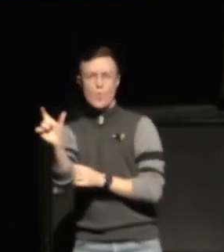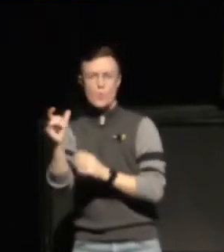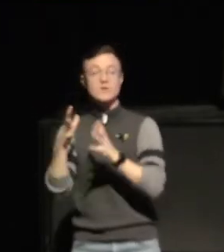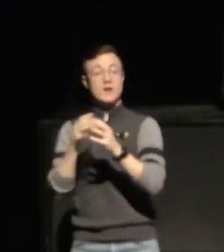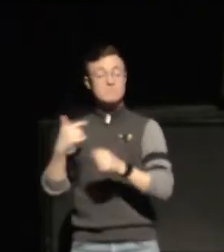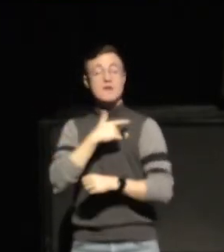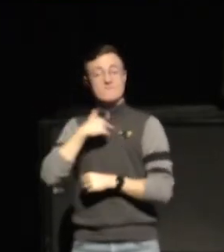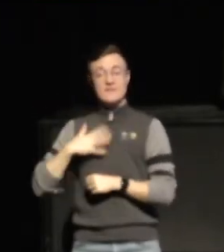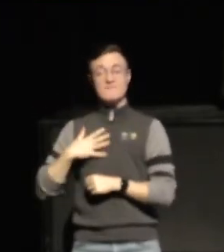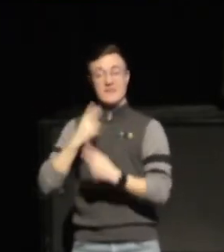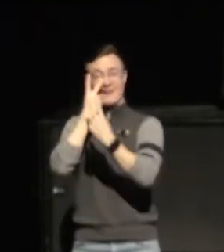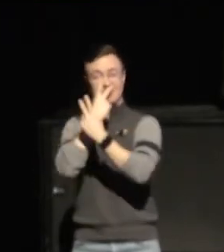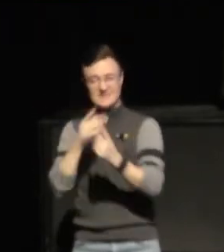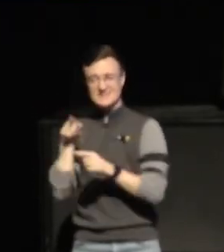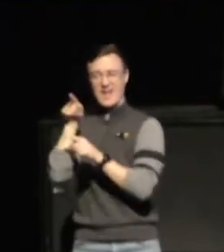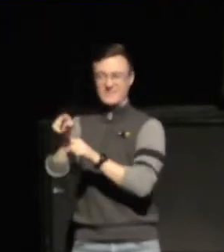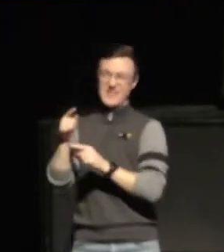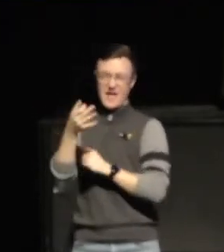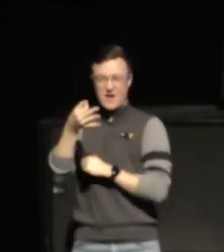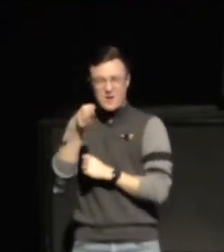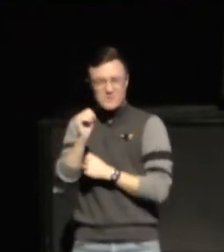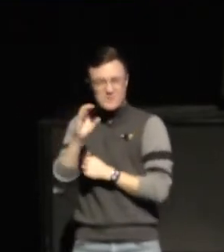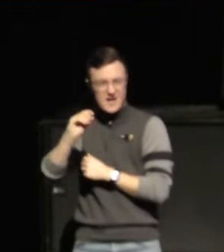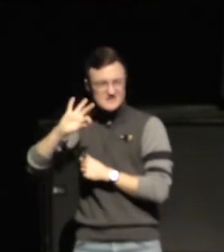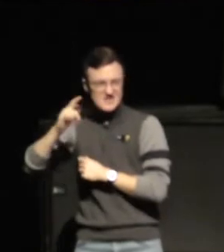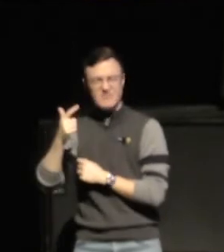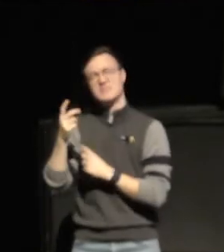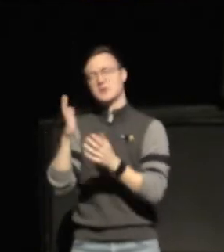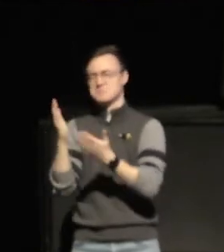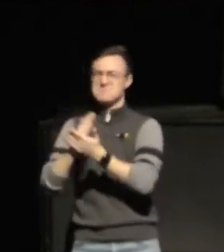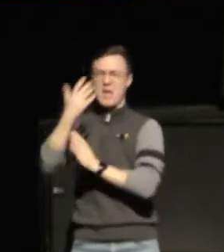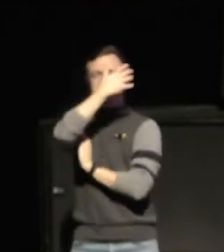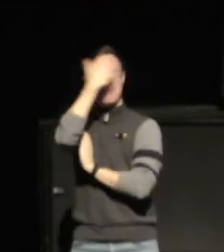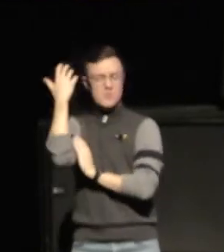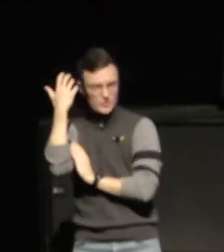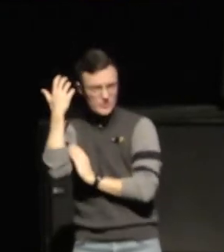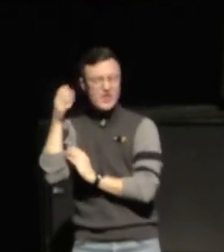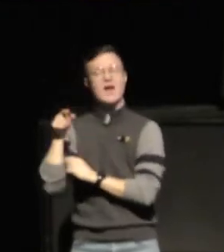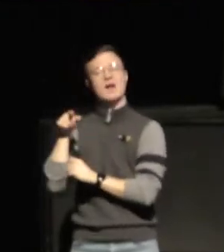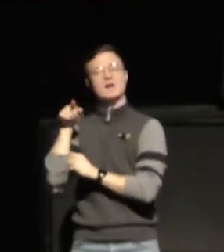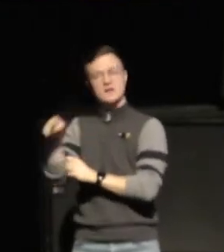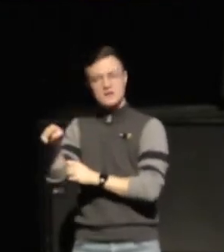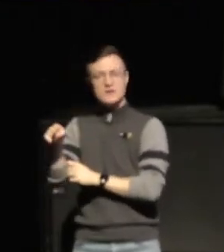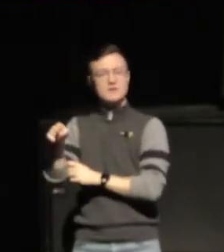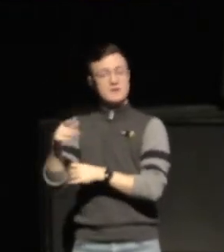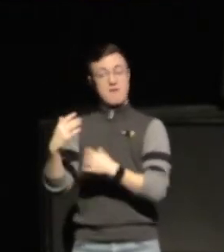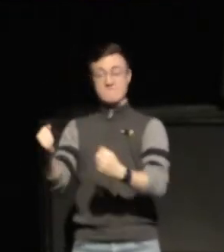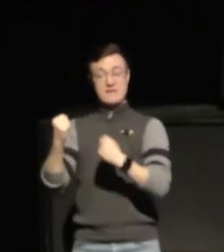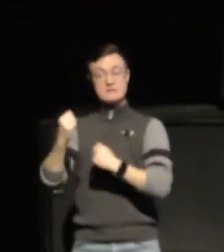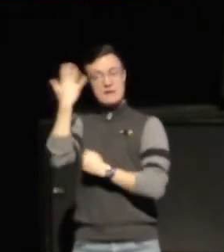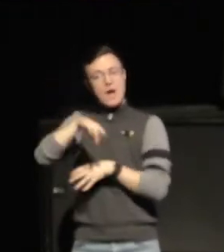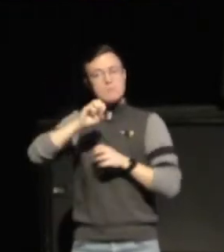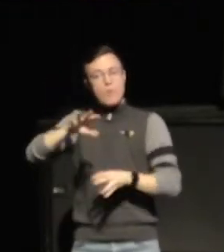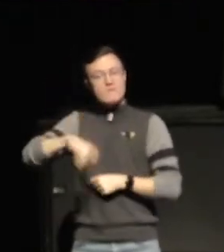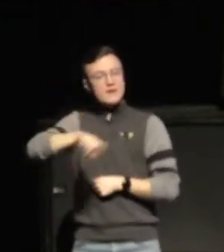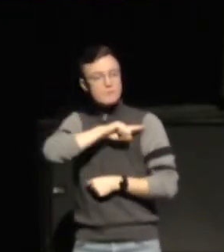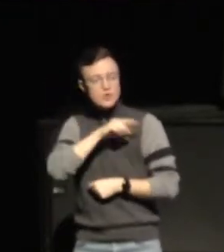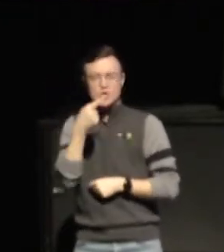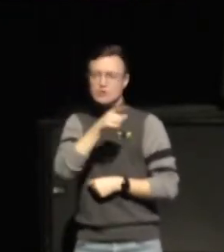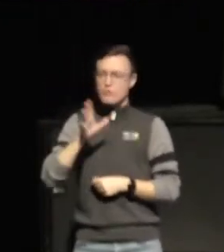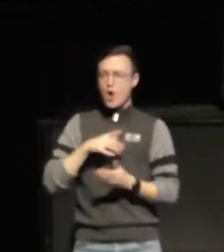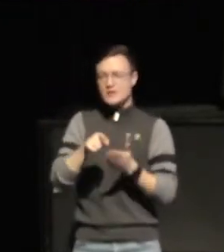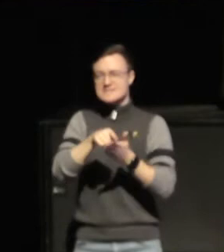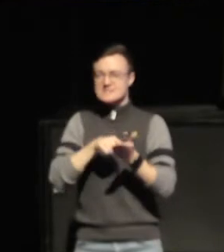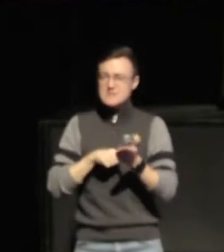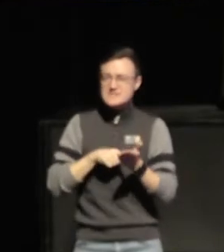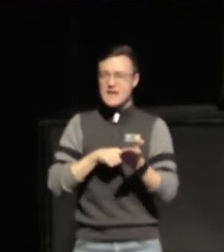that peasants contribute to sustainable food production. That they have a special relationship to land, to water,